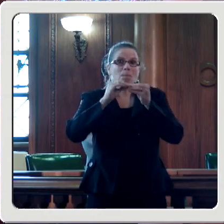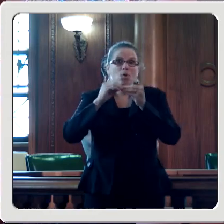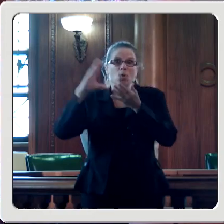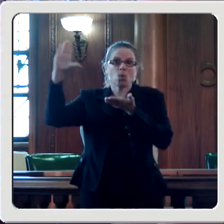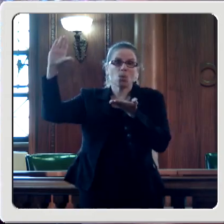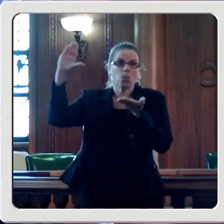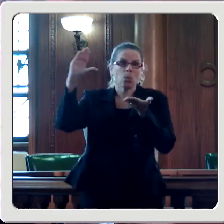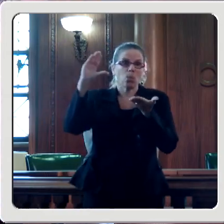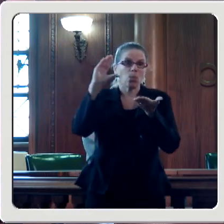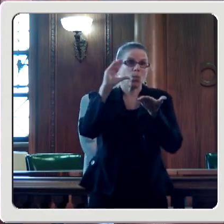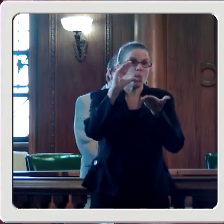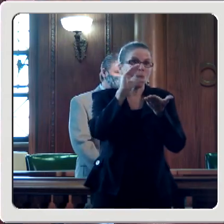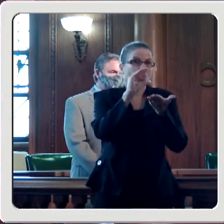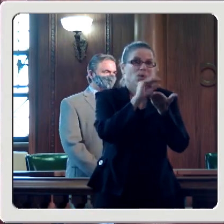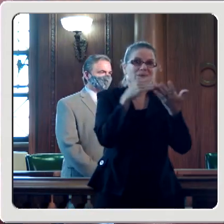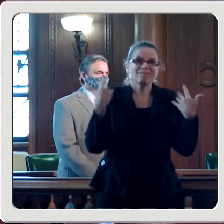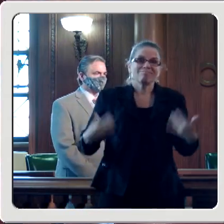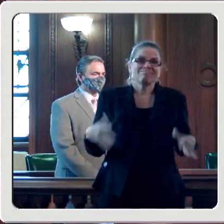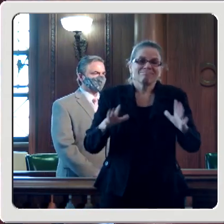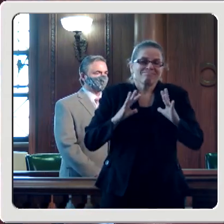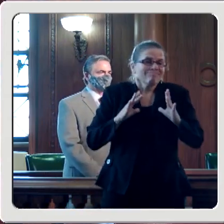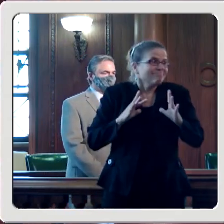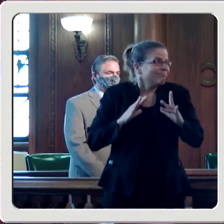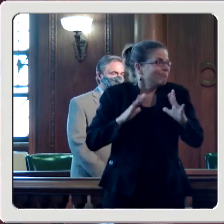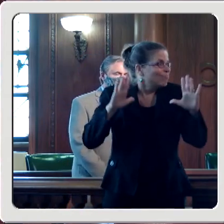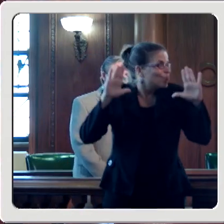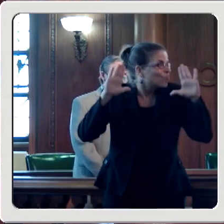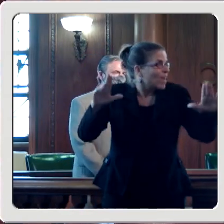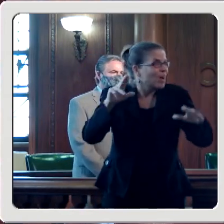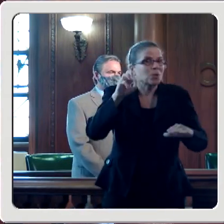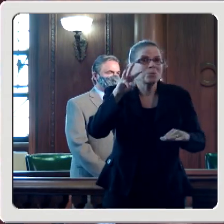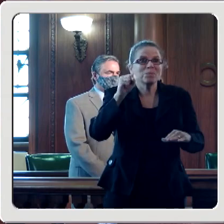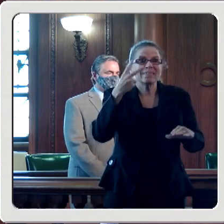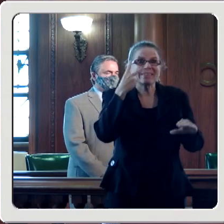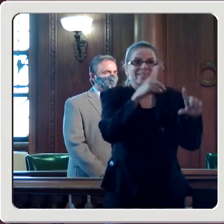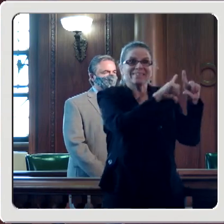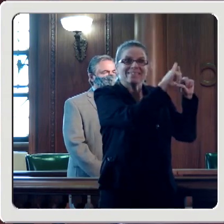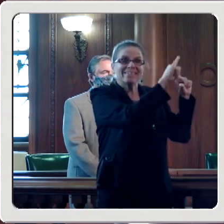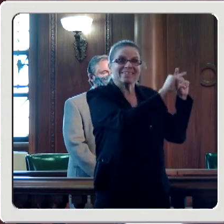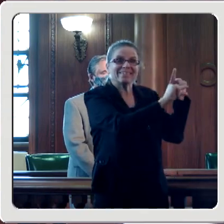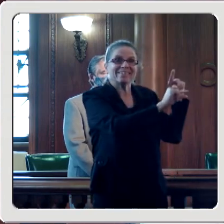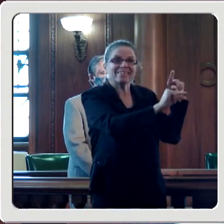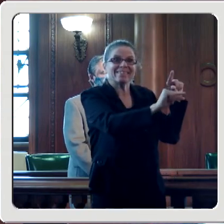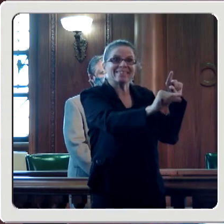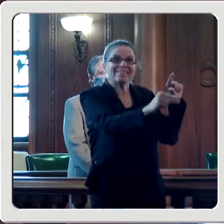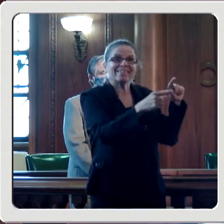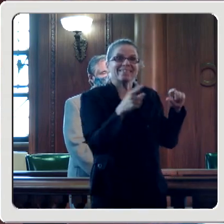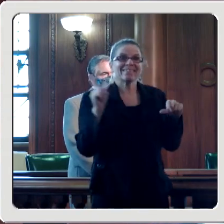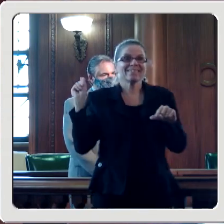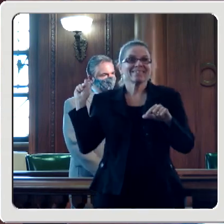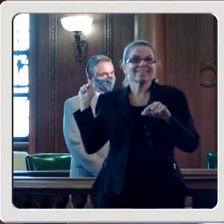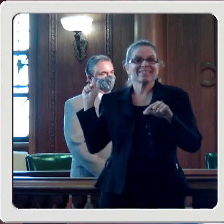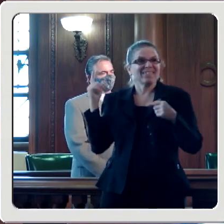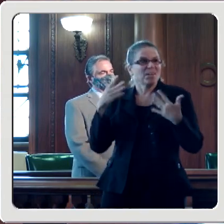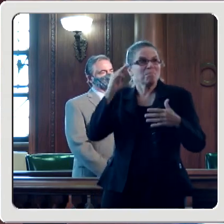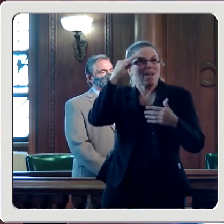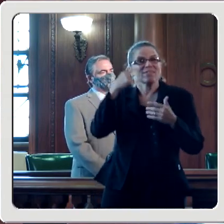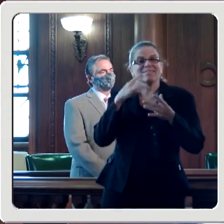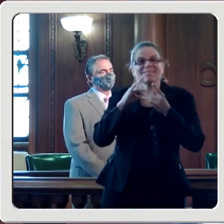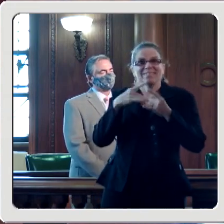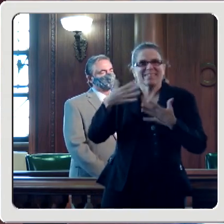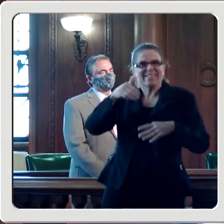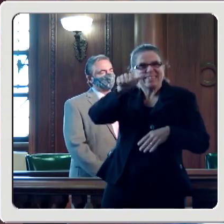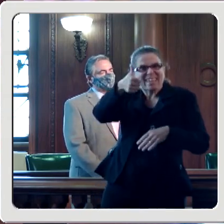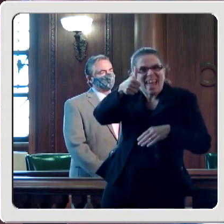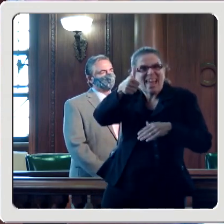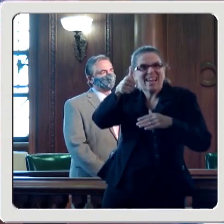good news, and so while he said the last 3 days we have had single digits, I will